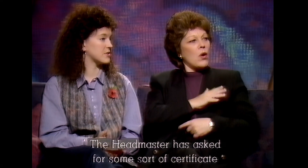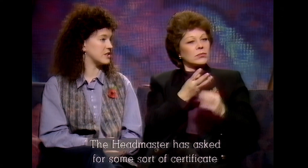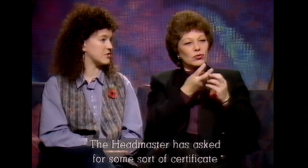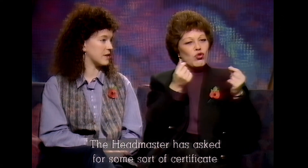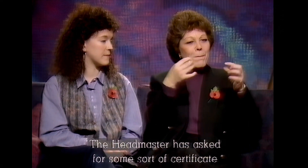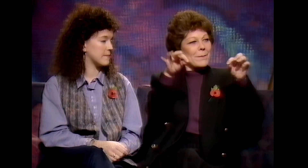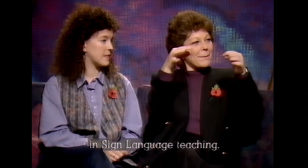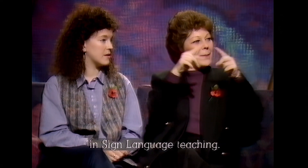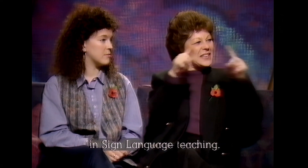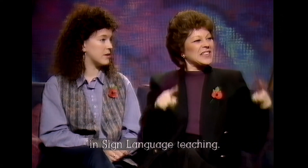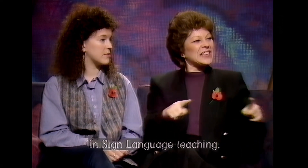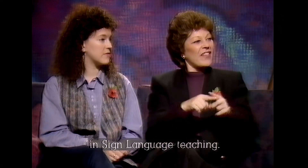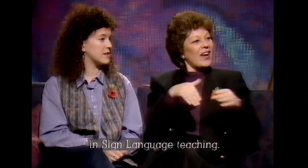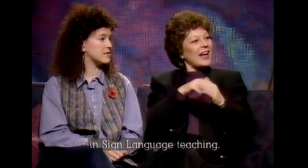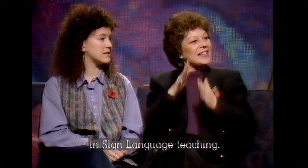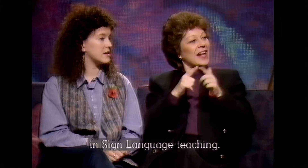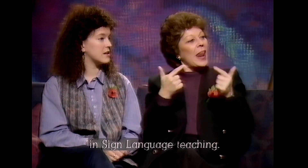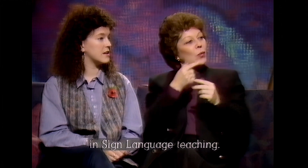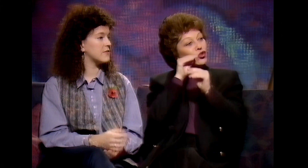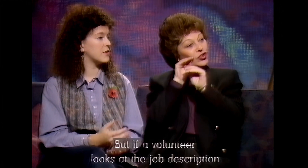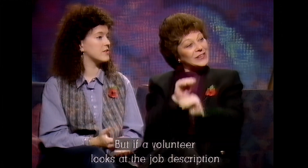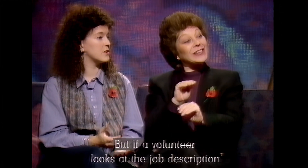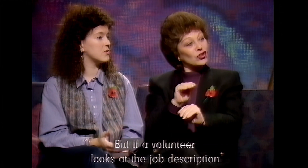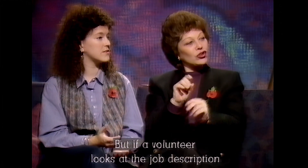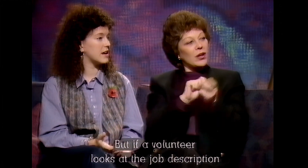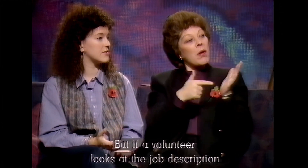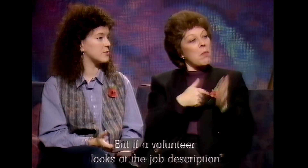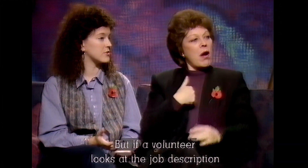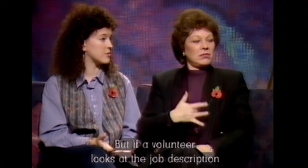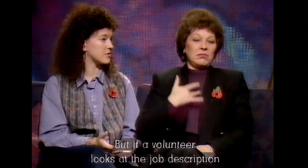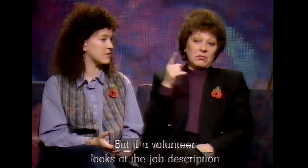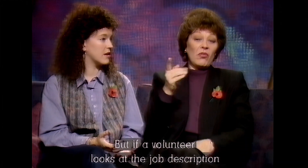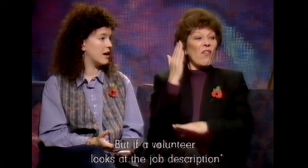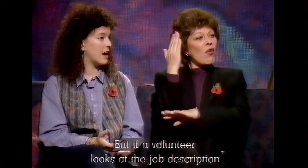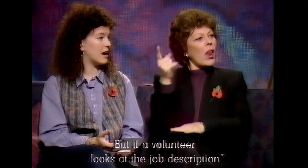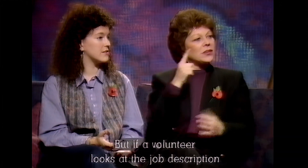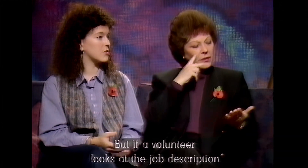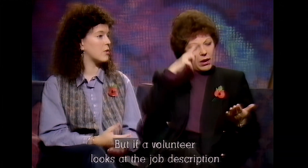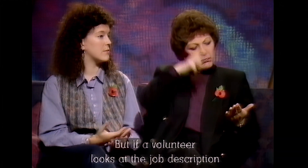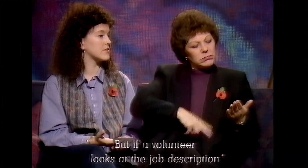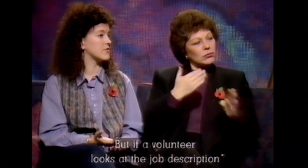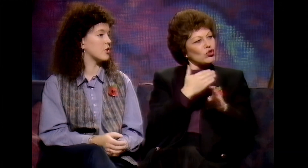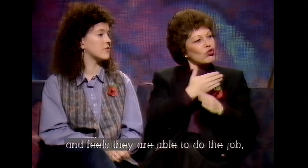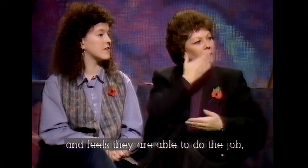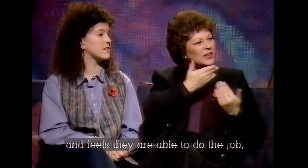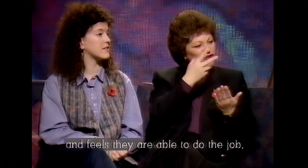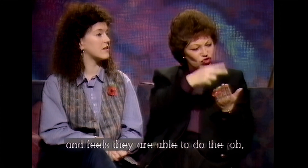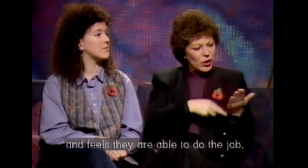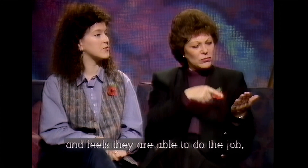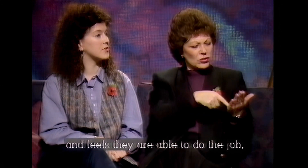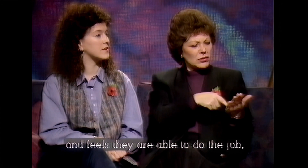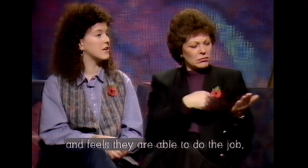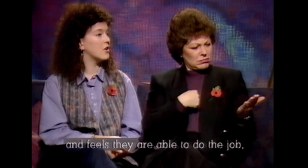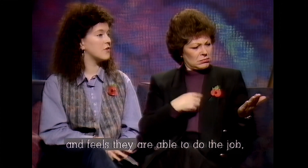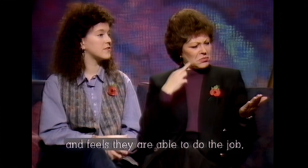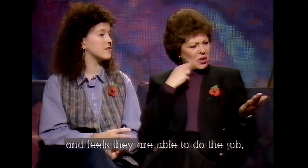sign language teaching, but we feel that if a volunteer looks at the job description and the requirements of the job and feels that they're